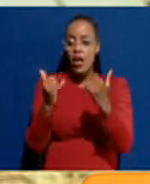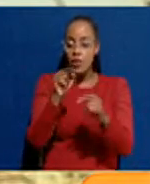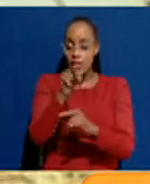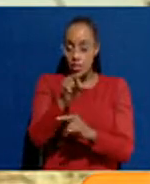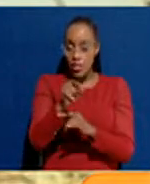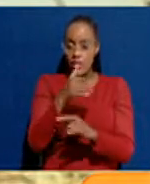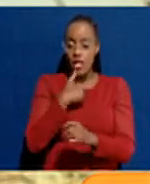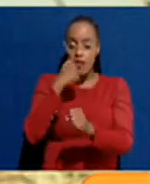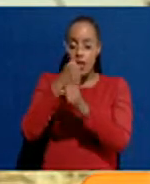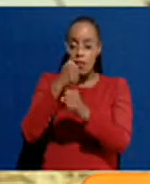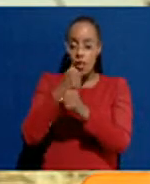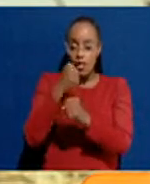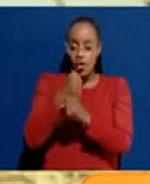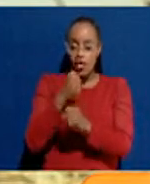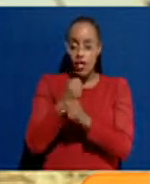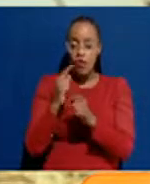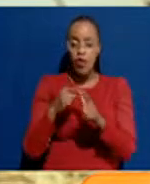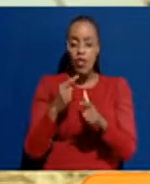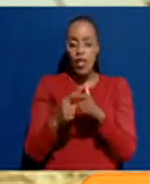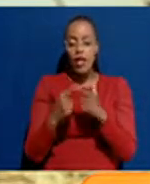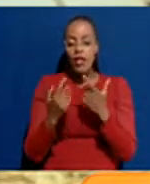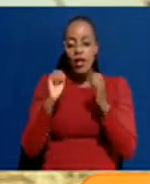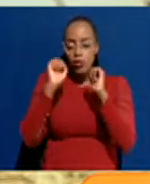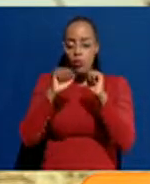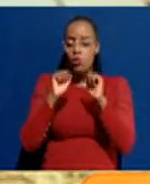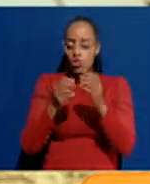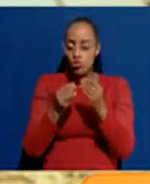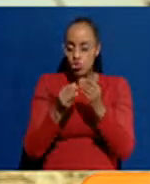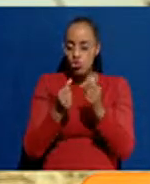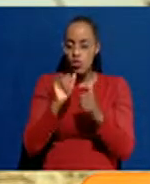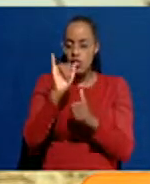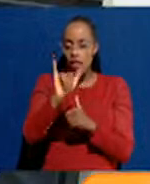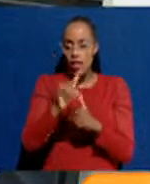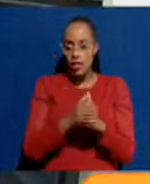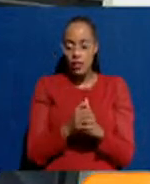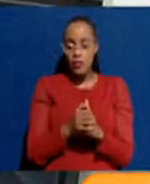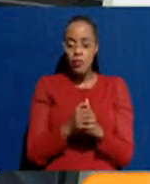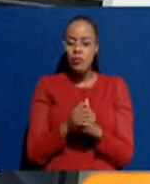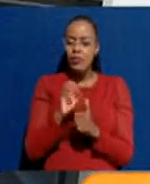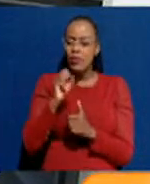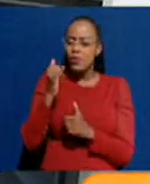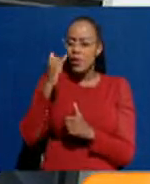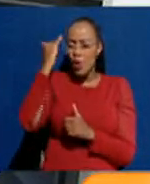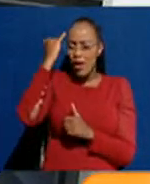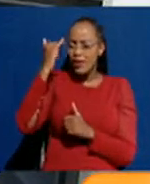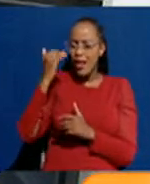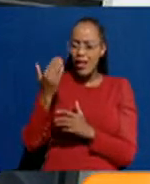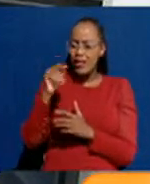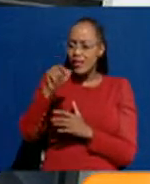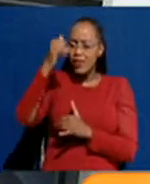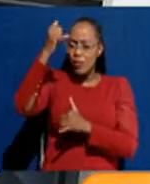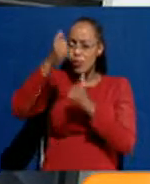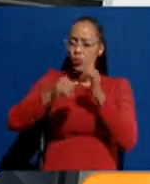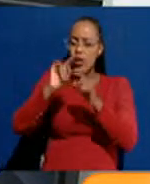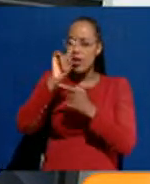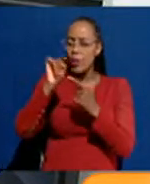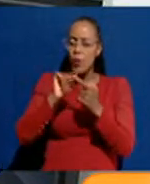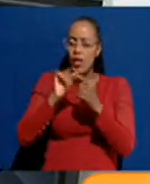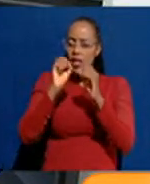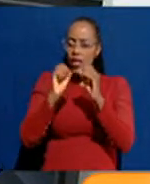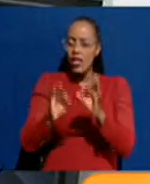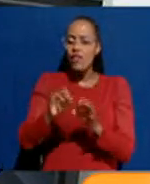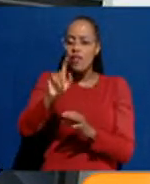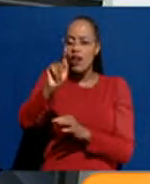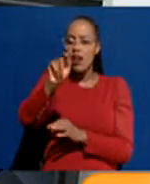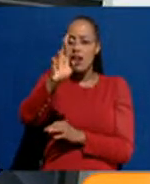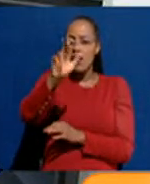materials are trickling in, then we would actually be able to surmount that challenge, Sam. So ideally, how long should it take for if a